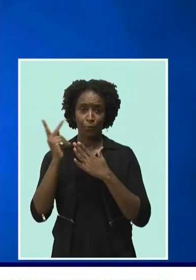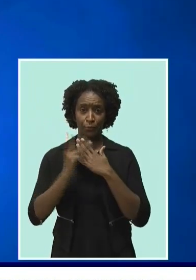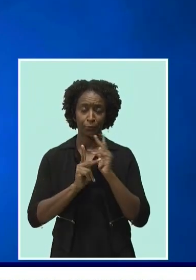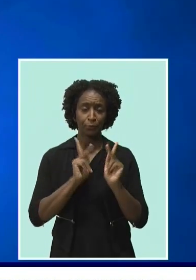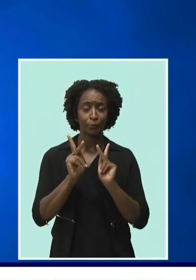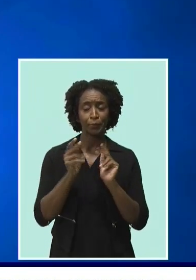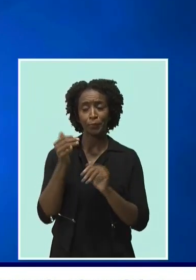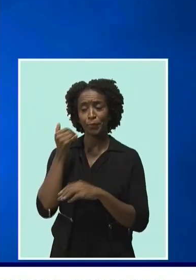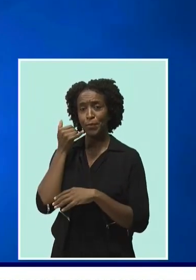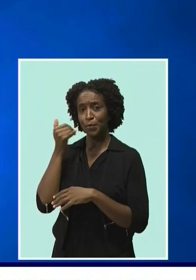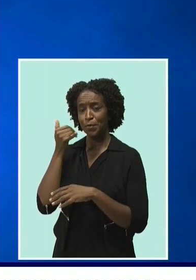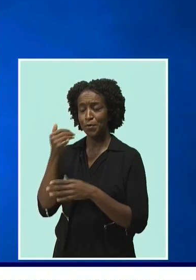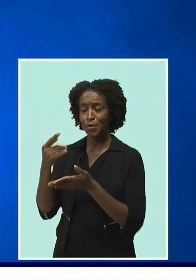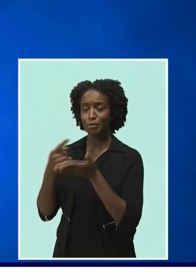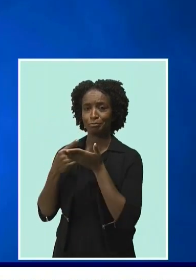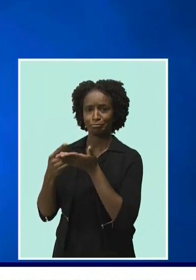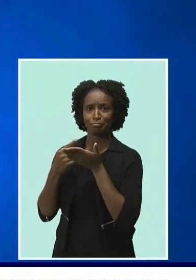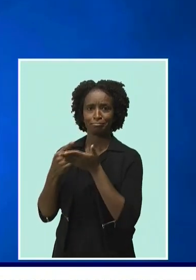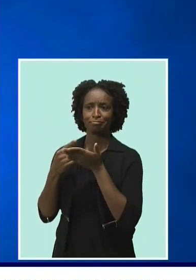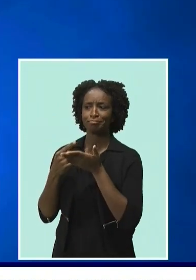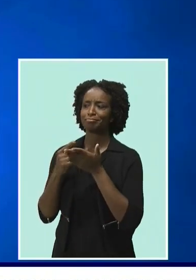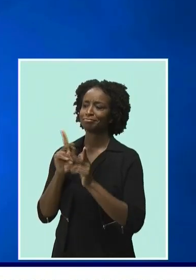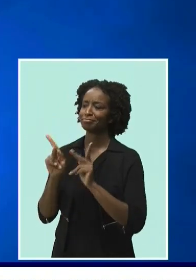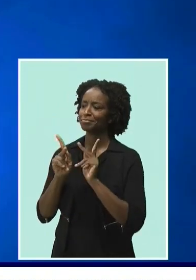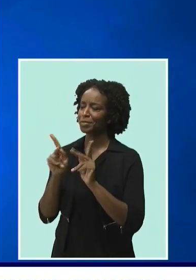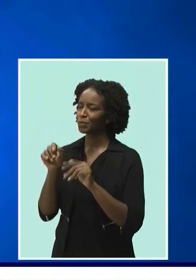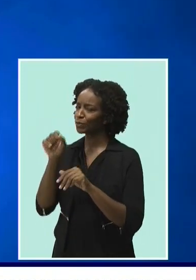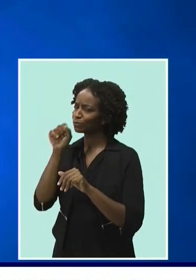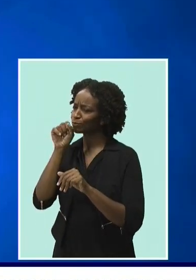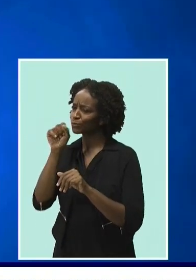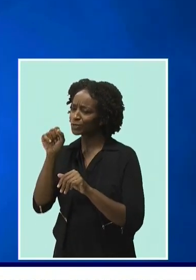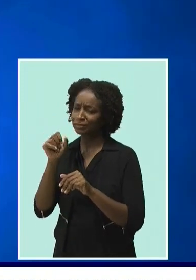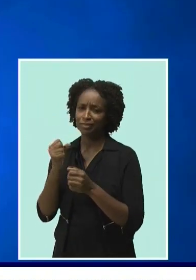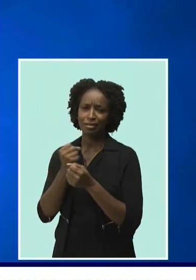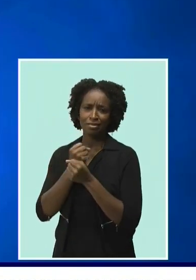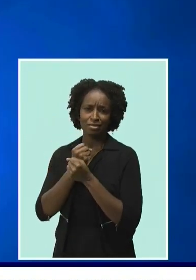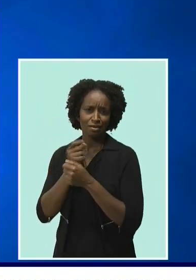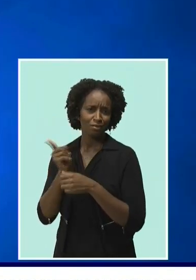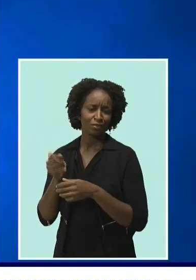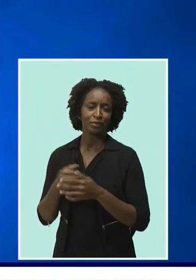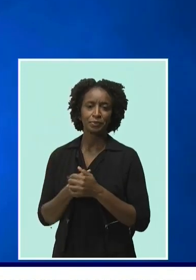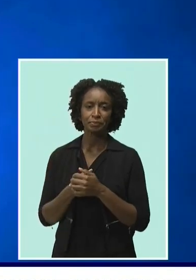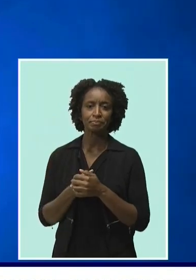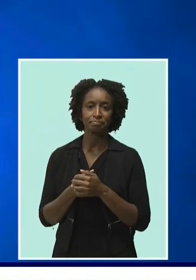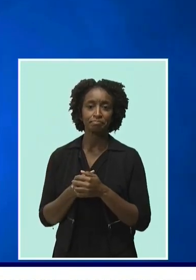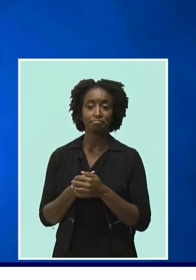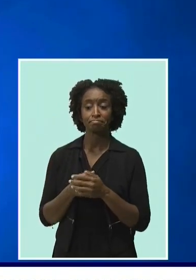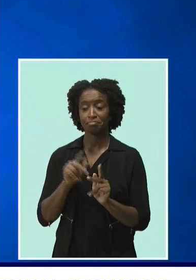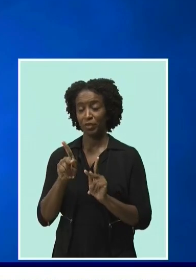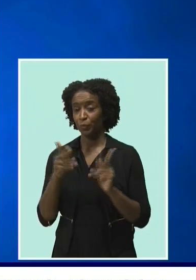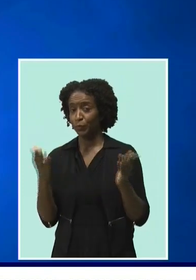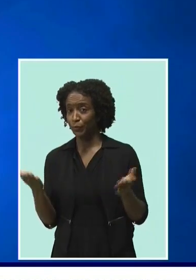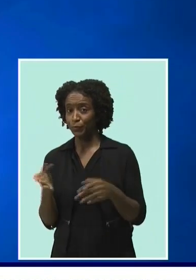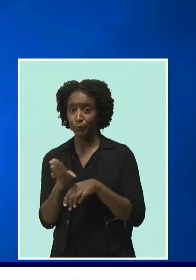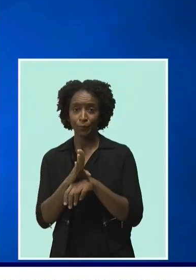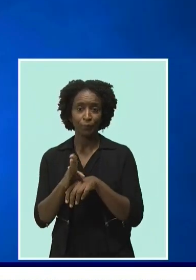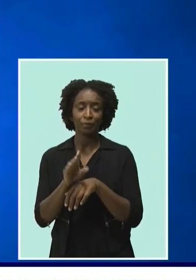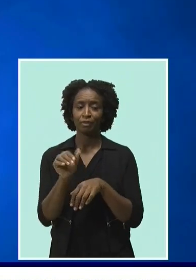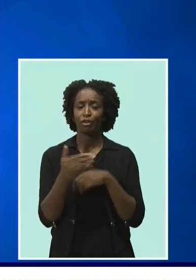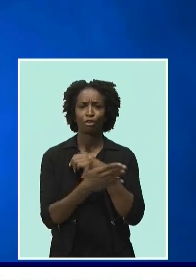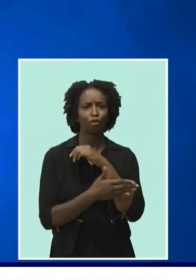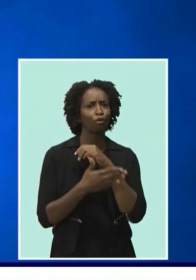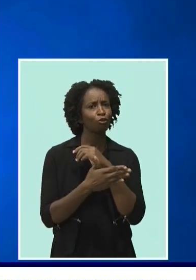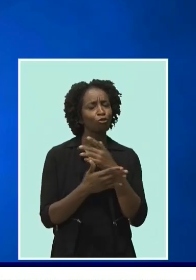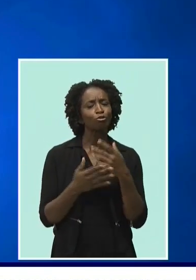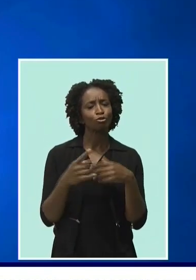on Down to Brass Tacks is one of his most well-known media roles that endeared him to listening audience both in Barbados and abroad. As an